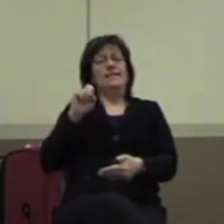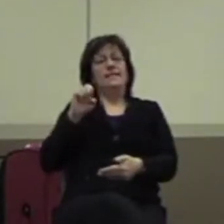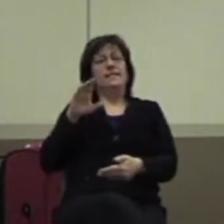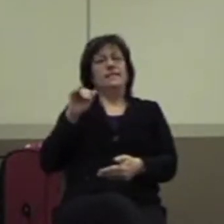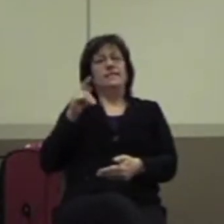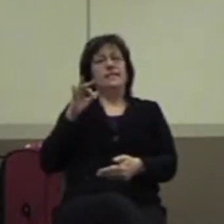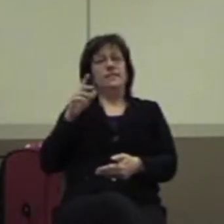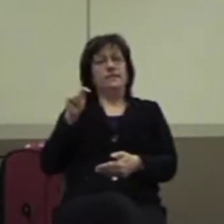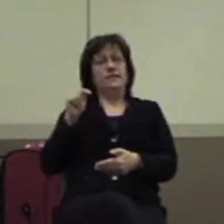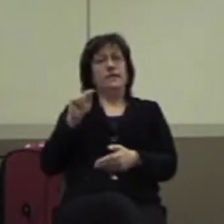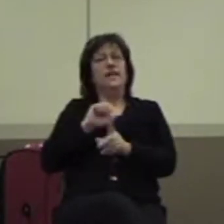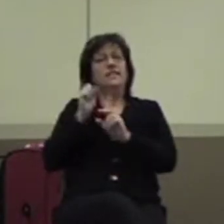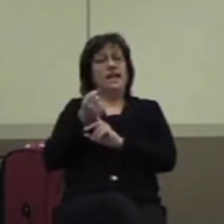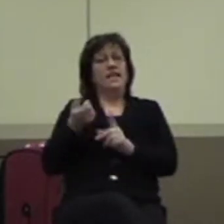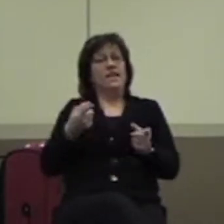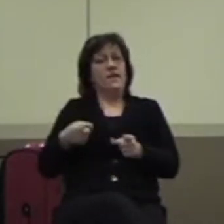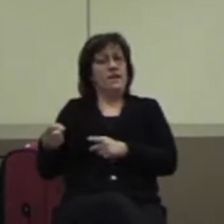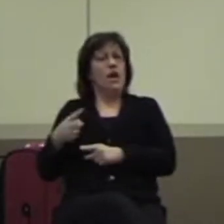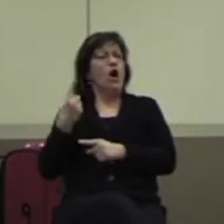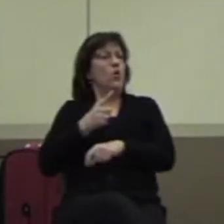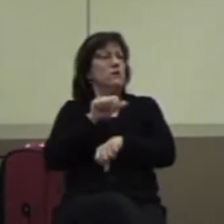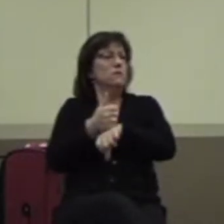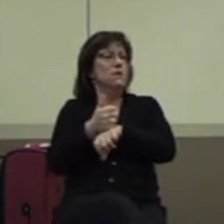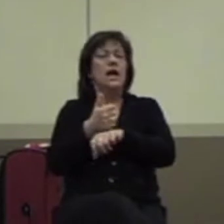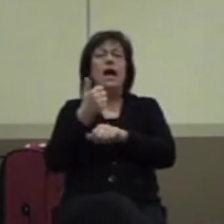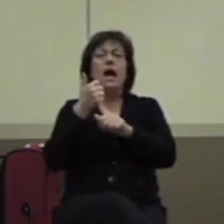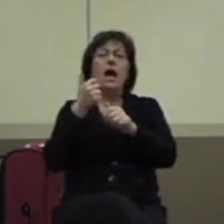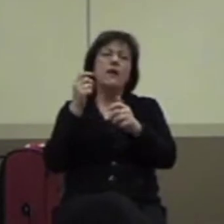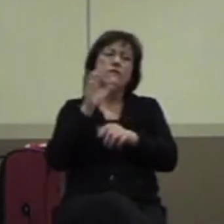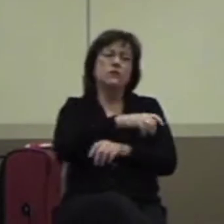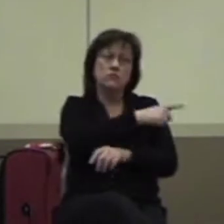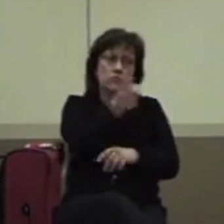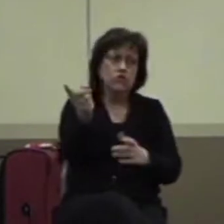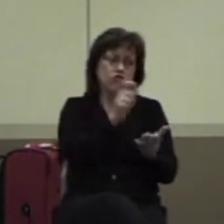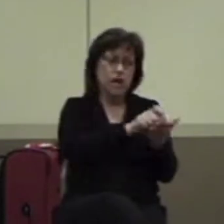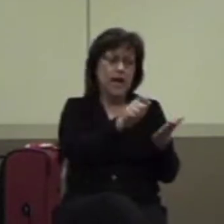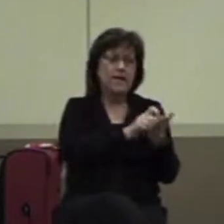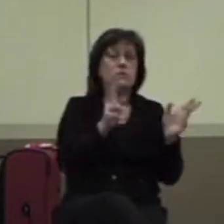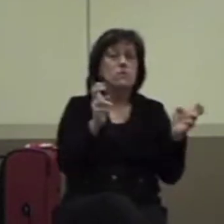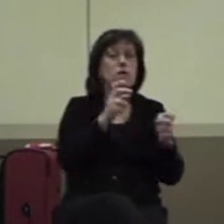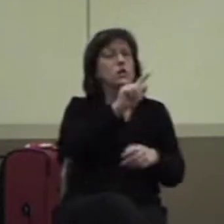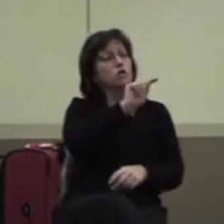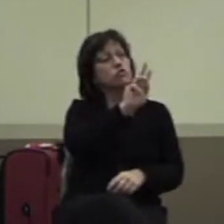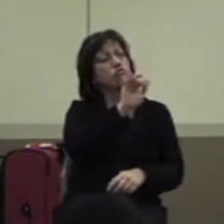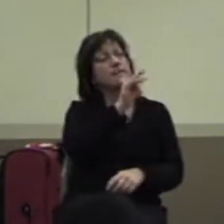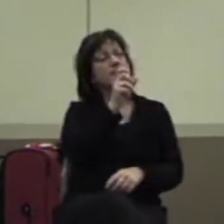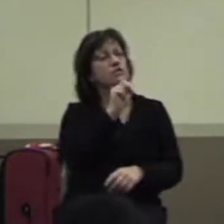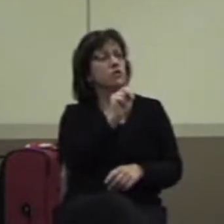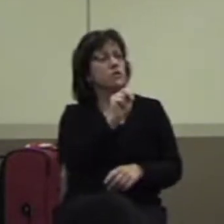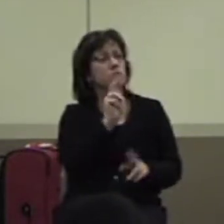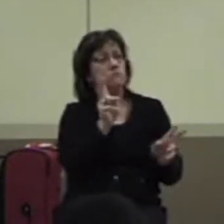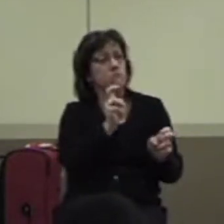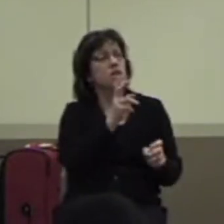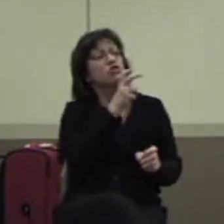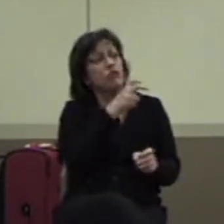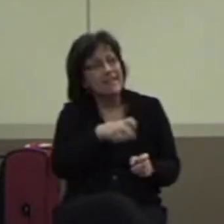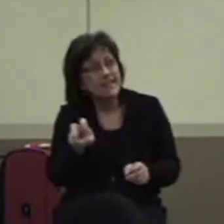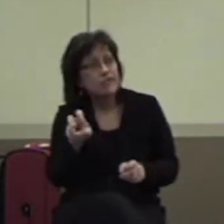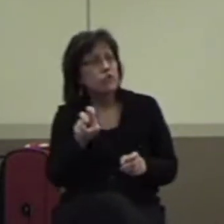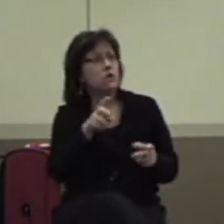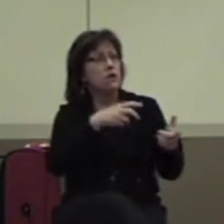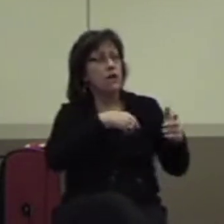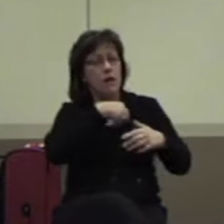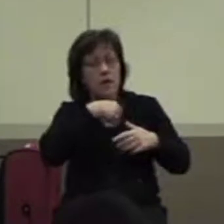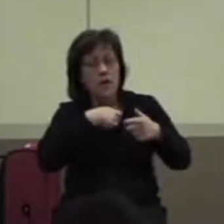I always lock this one in and make everybody put transition on there, because transition is such a big thing that causes